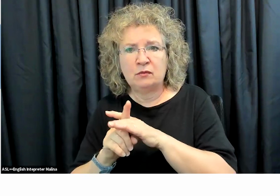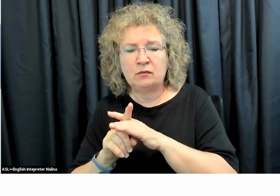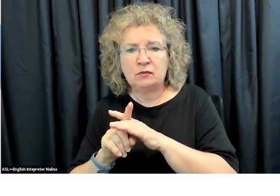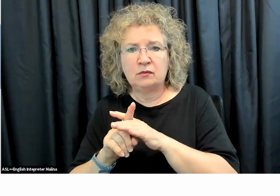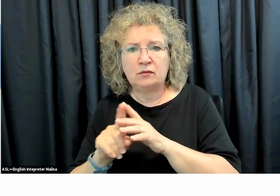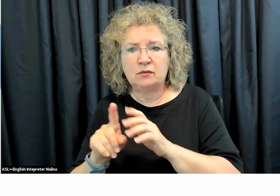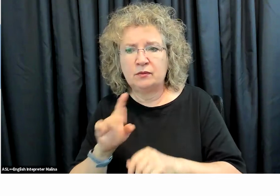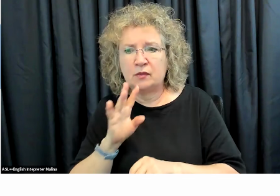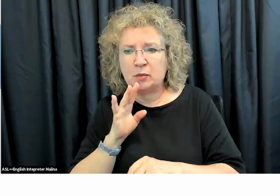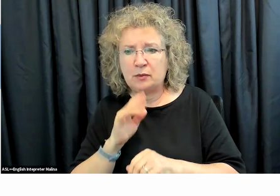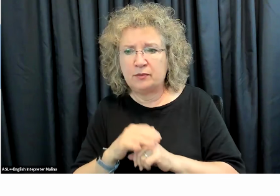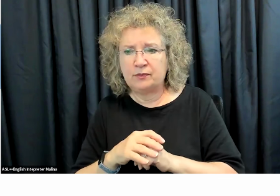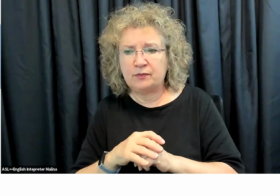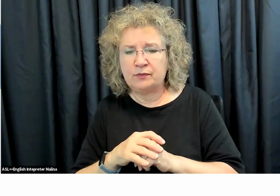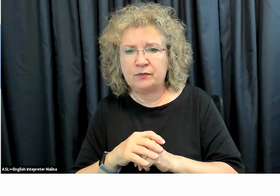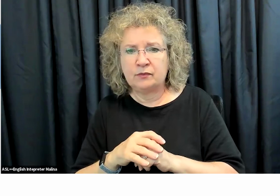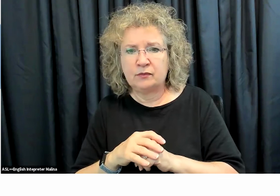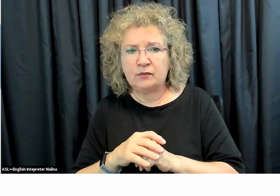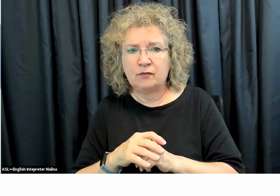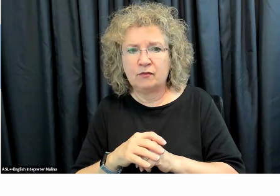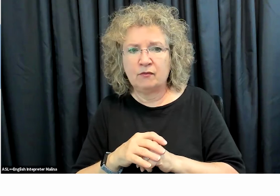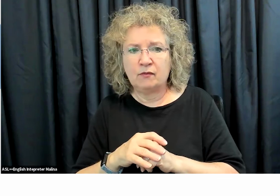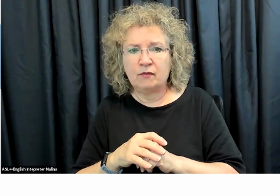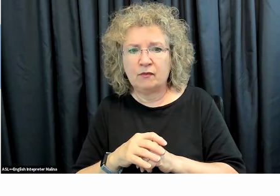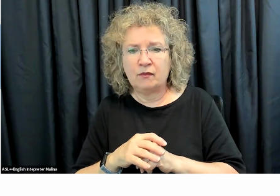you that way.